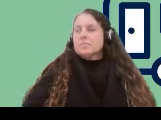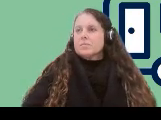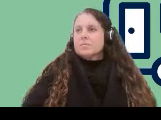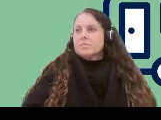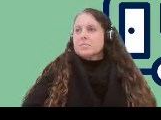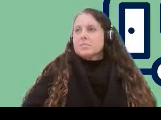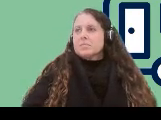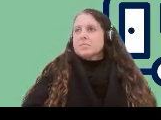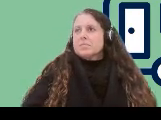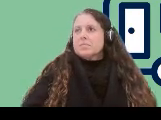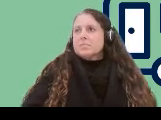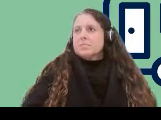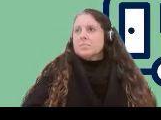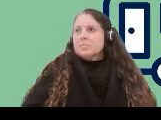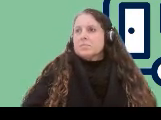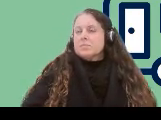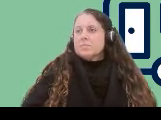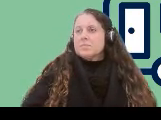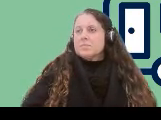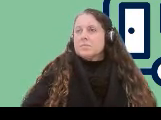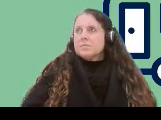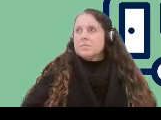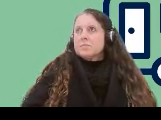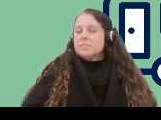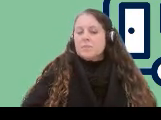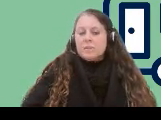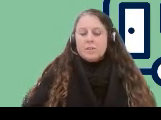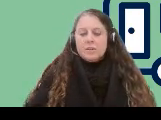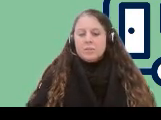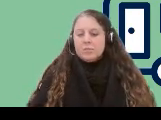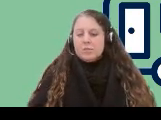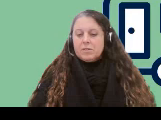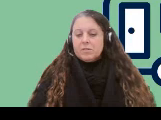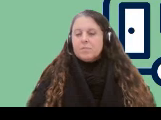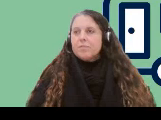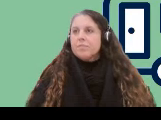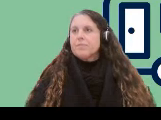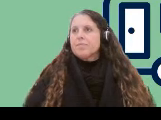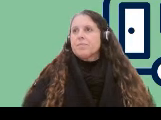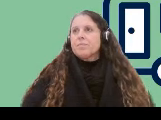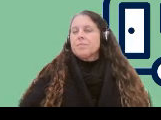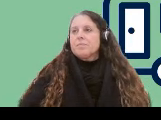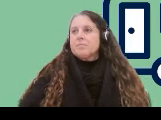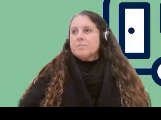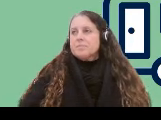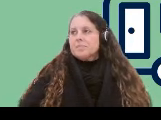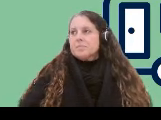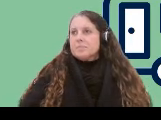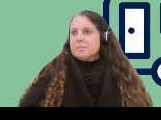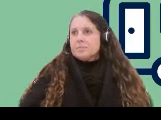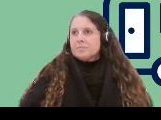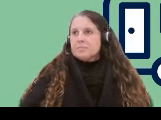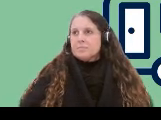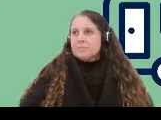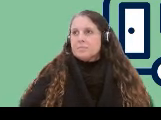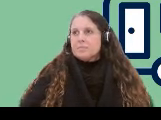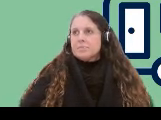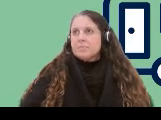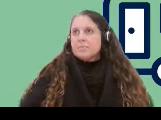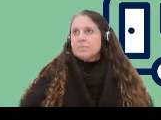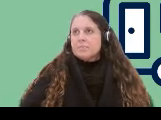The leave won't be paid until the employer approves the time off. So whilst it's not necessarily part